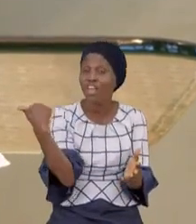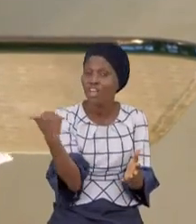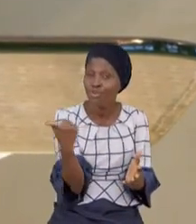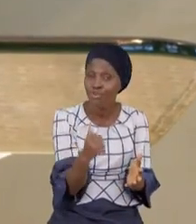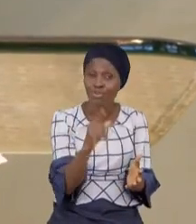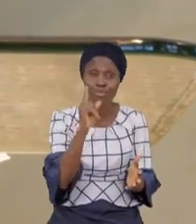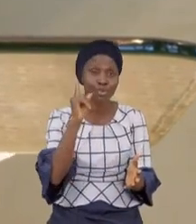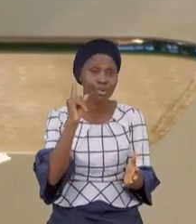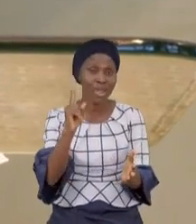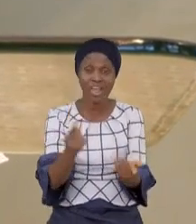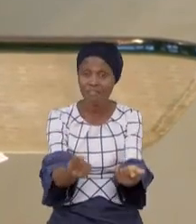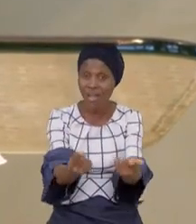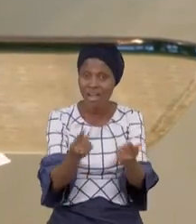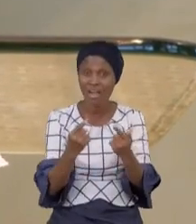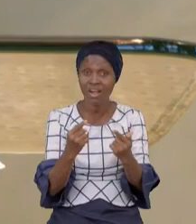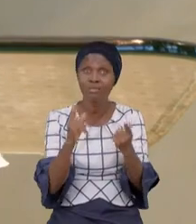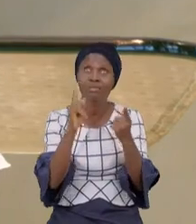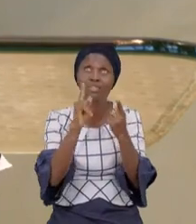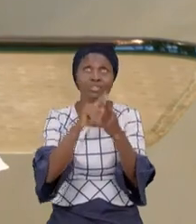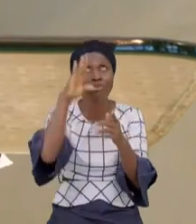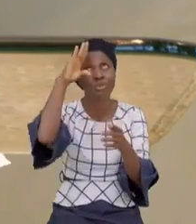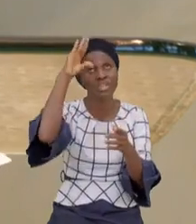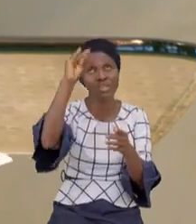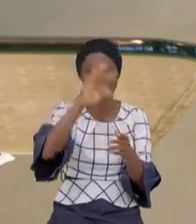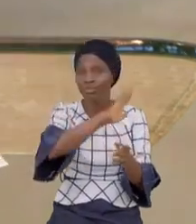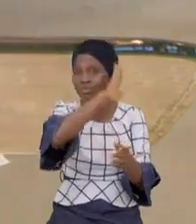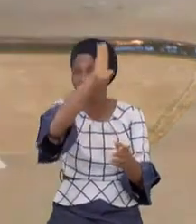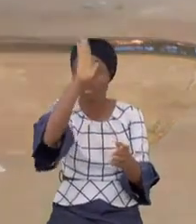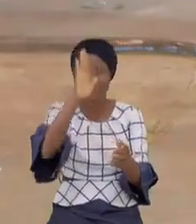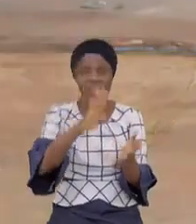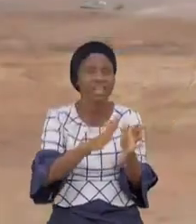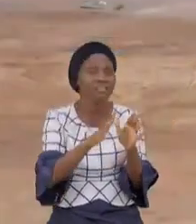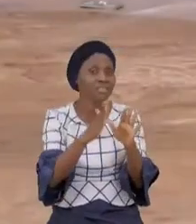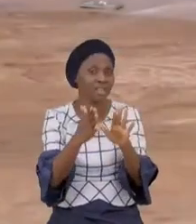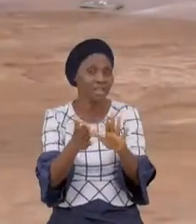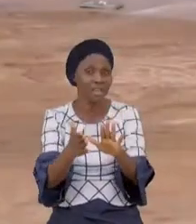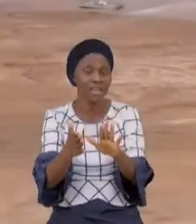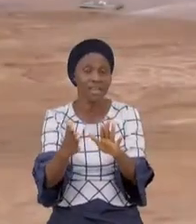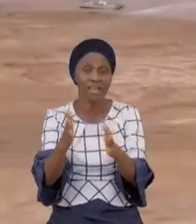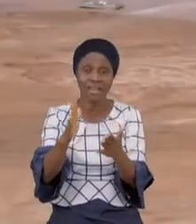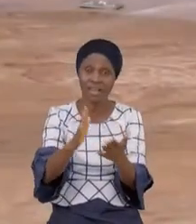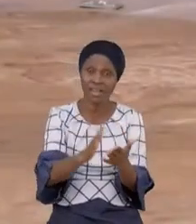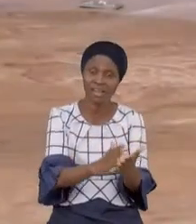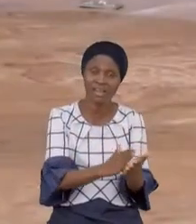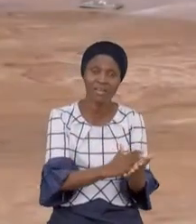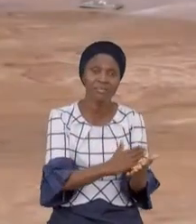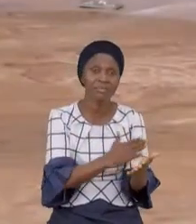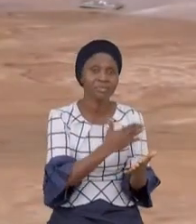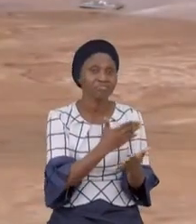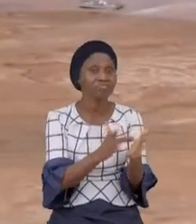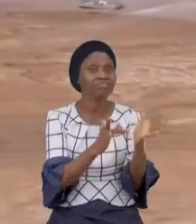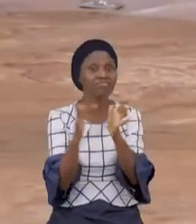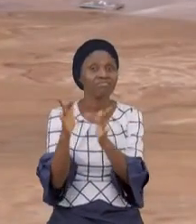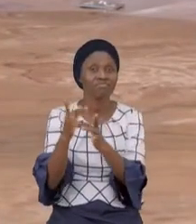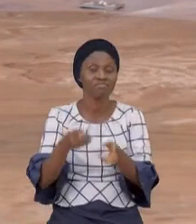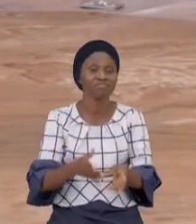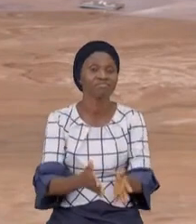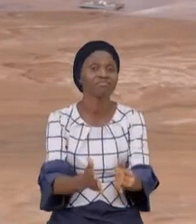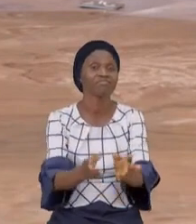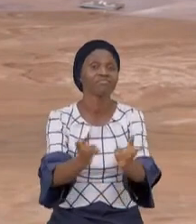life. Whosoever cometh to him shall never die. Jesus,